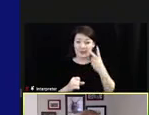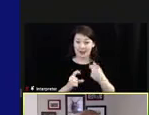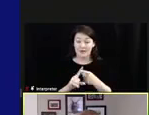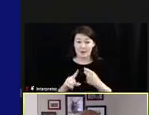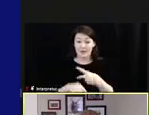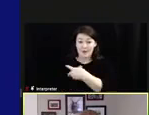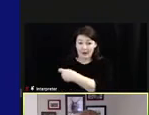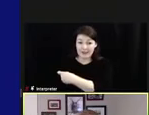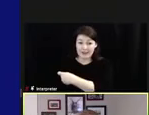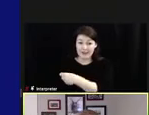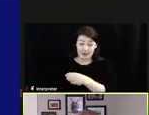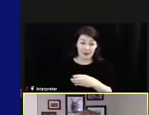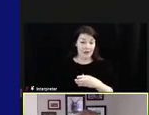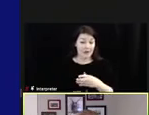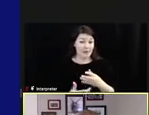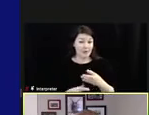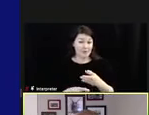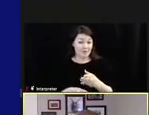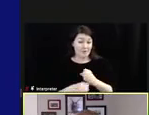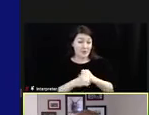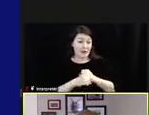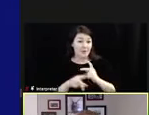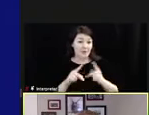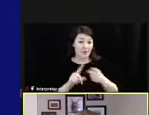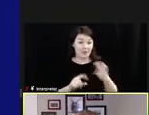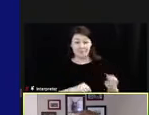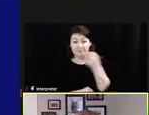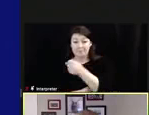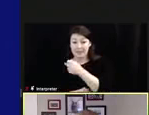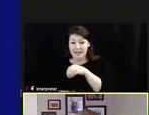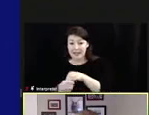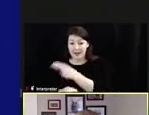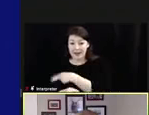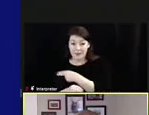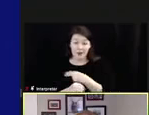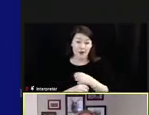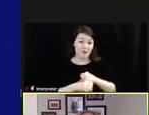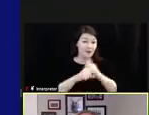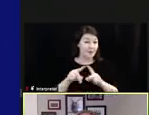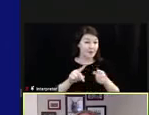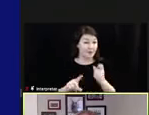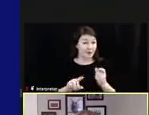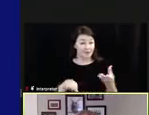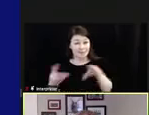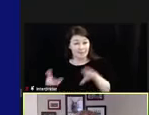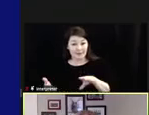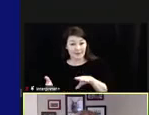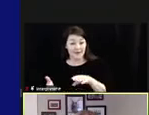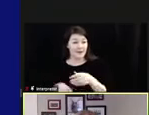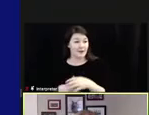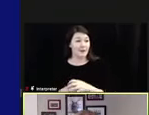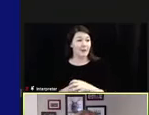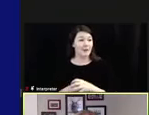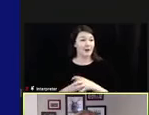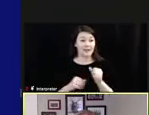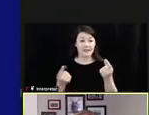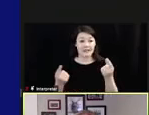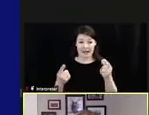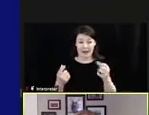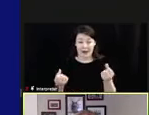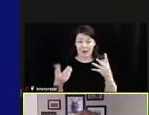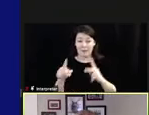against hospitalization and death. So these are updated numbers for you. So this is looking at cases that have occurred in the state since July. and looking